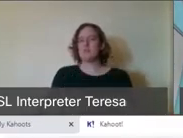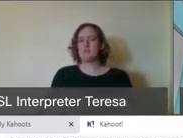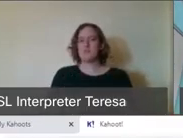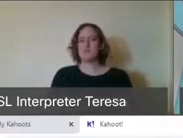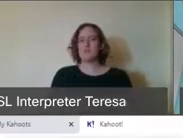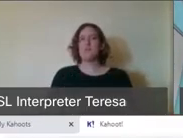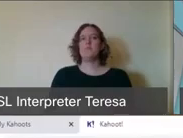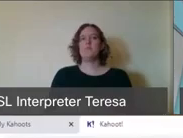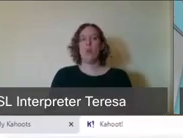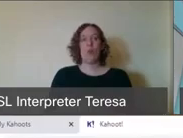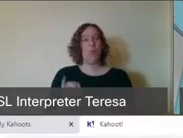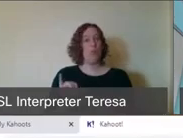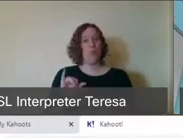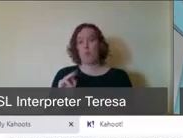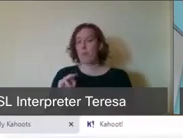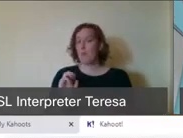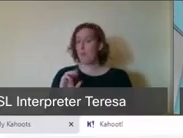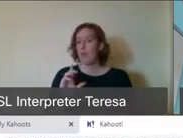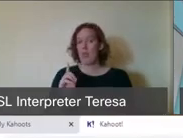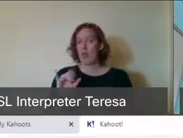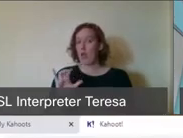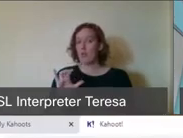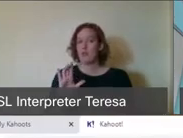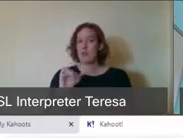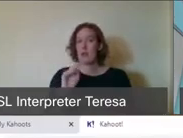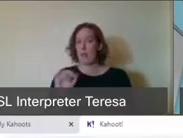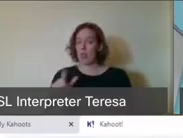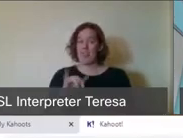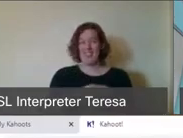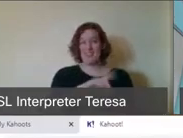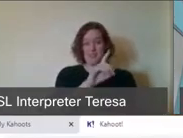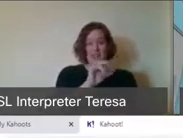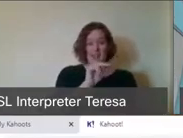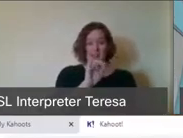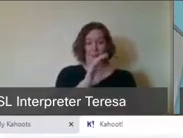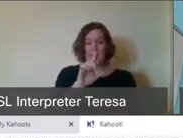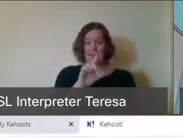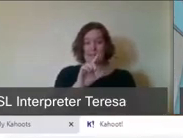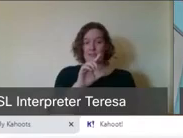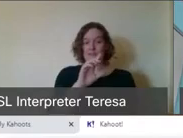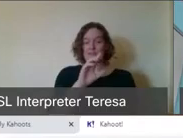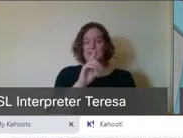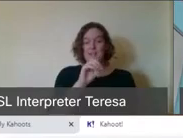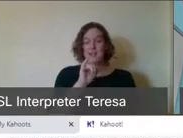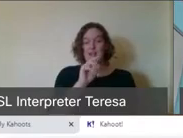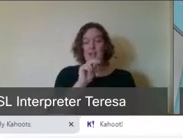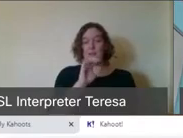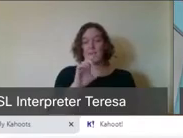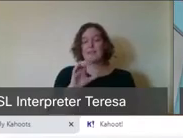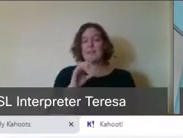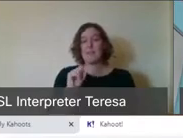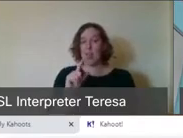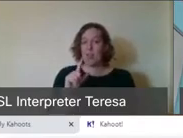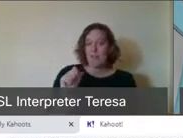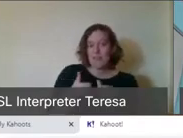Oh, Melodic Camel, we're Dynamic Seal's coming for you. Okay, let's see. True or false? Only district agencies